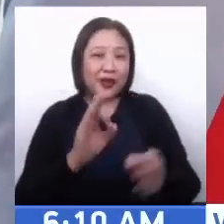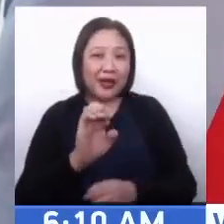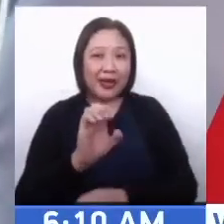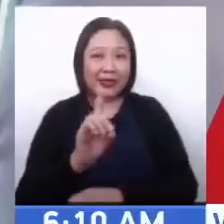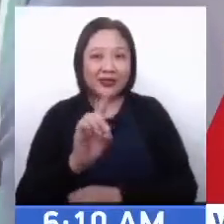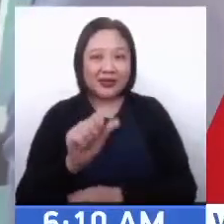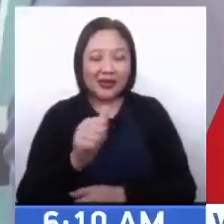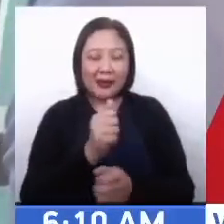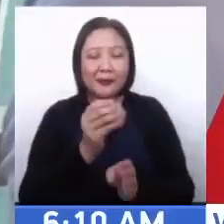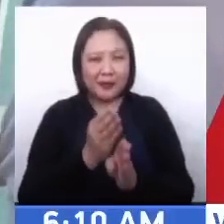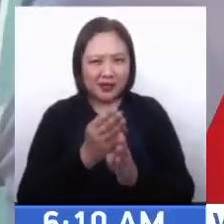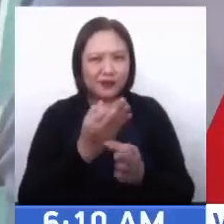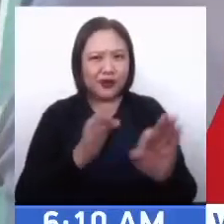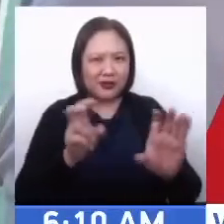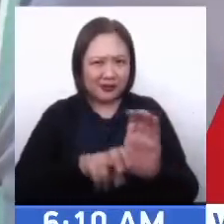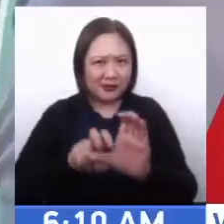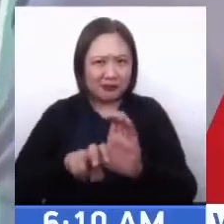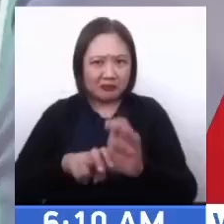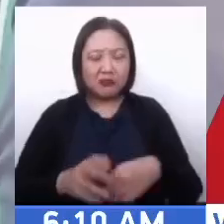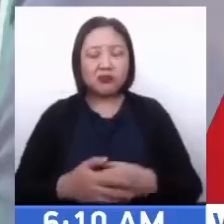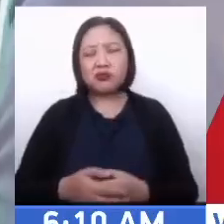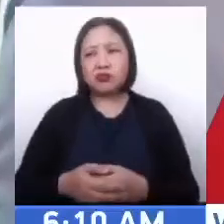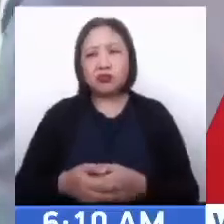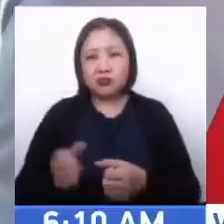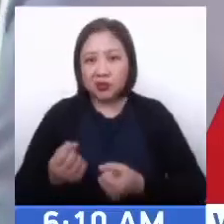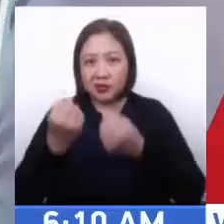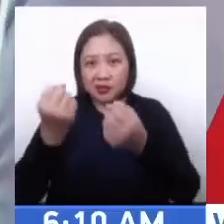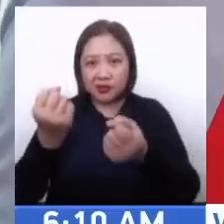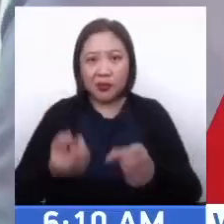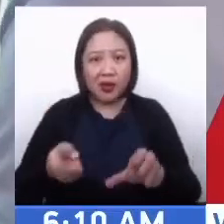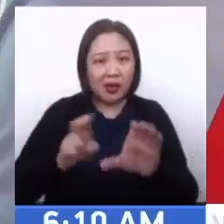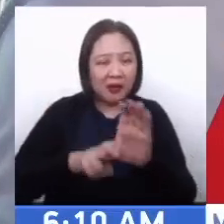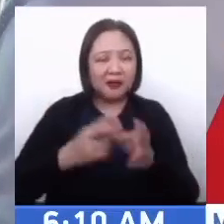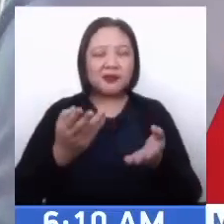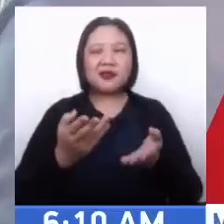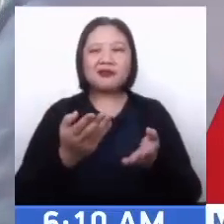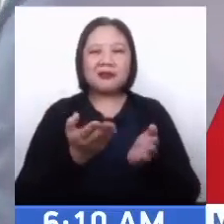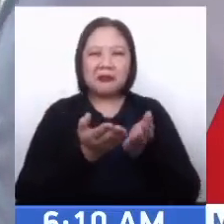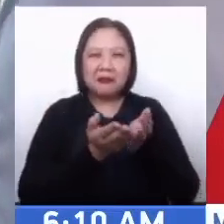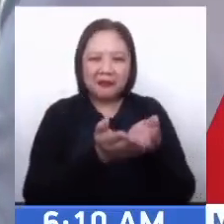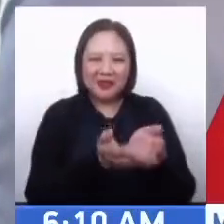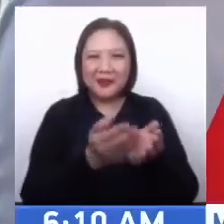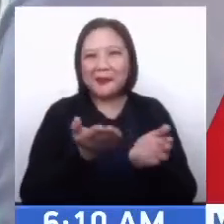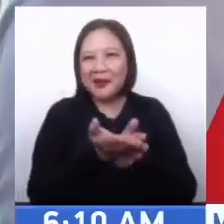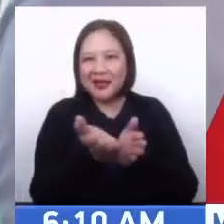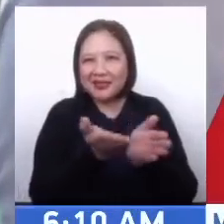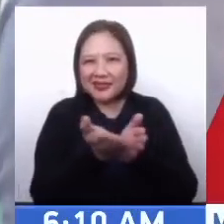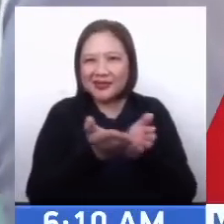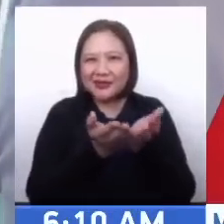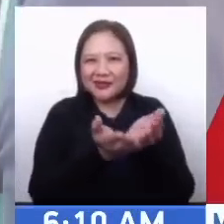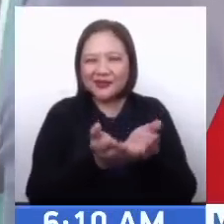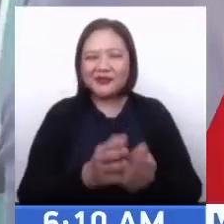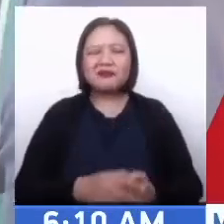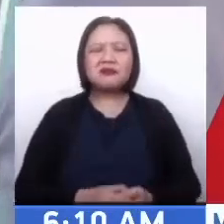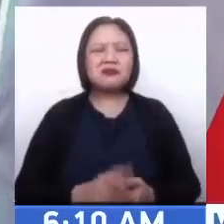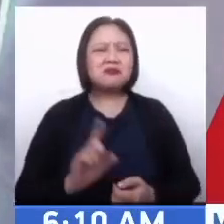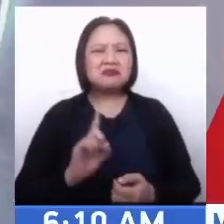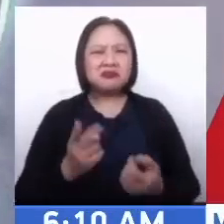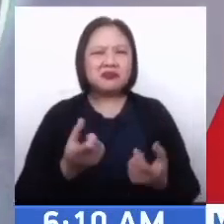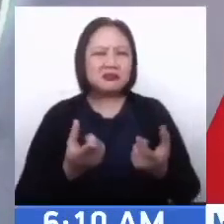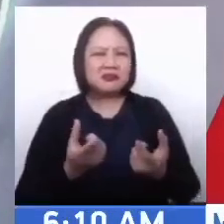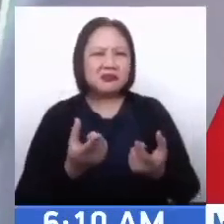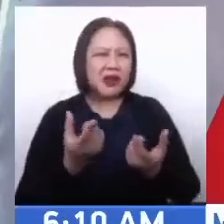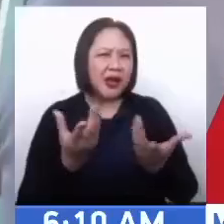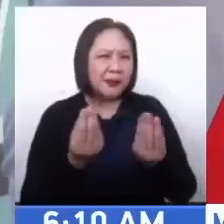sana dagdagan pati yung Pasig River Ferry at iba pa, no? So, ano ho ang update natin sa mga yan? Well, we heard